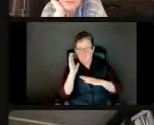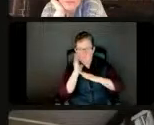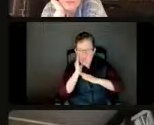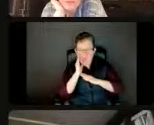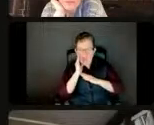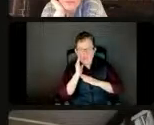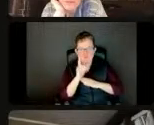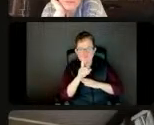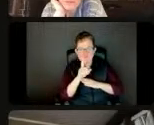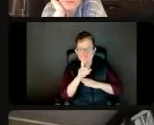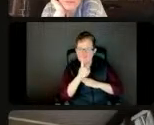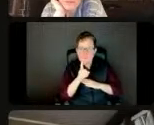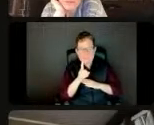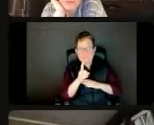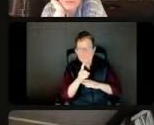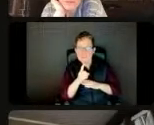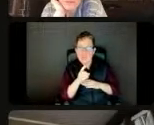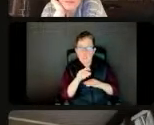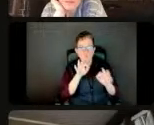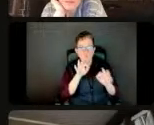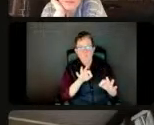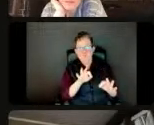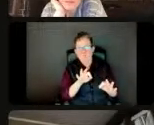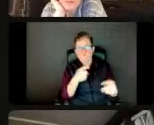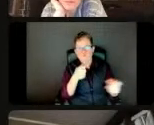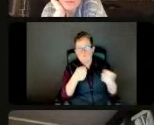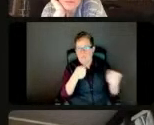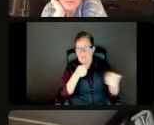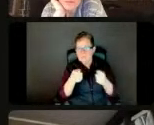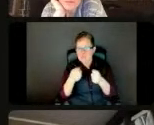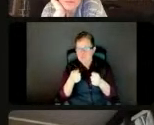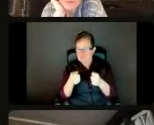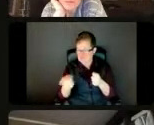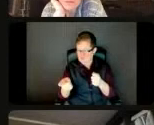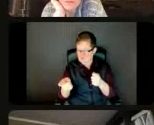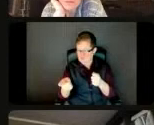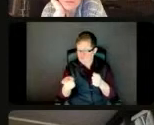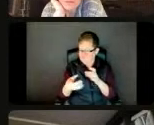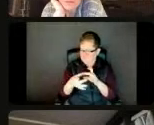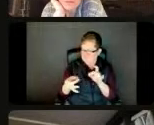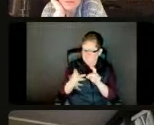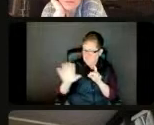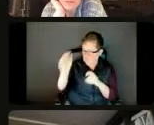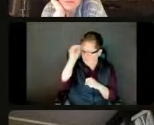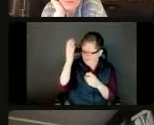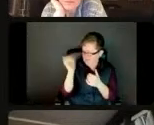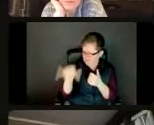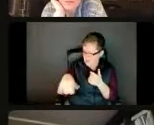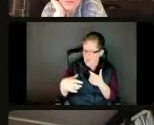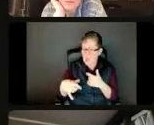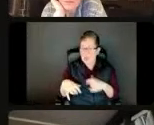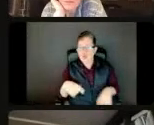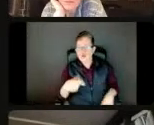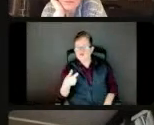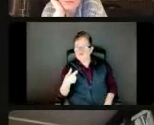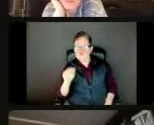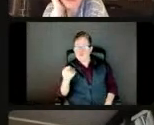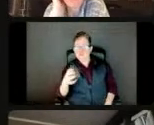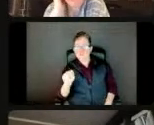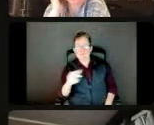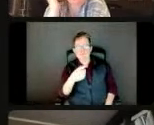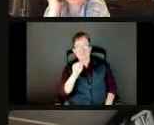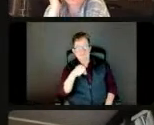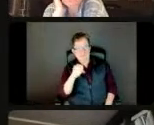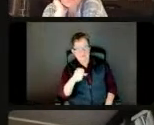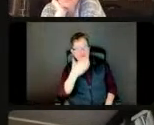shelters is really kind of the sweet spot as far as managing a site. Can you speak to that? Yes, the thank you, this